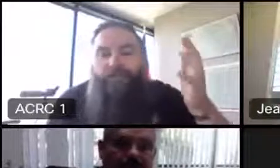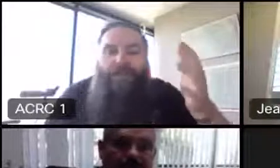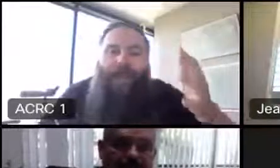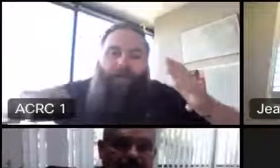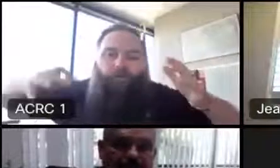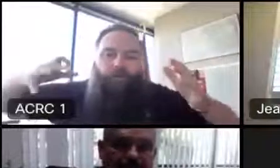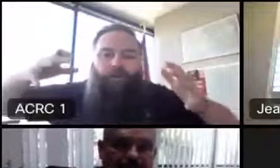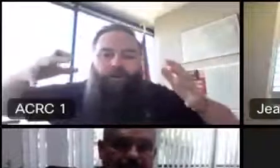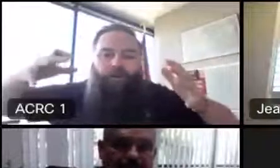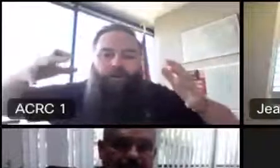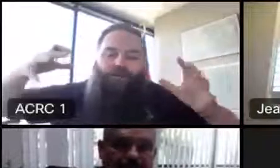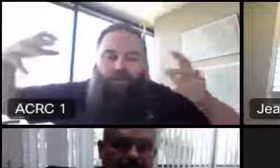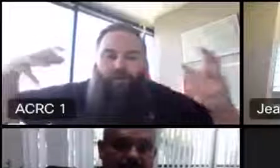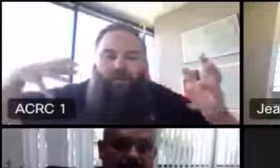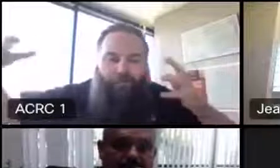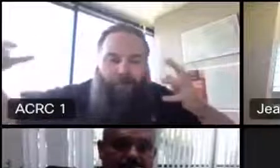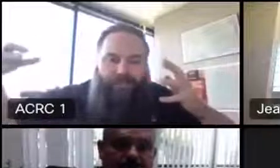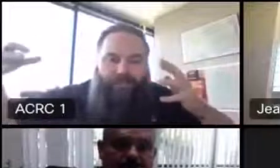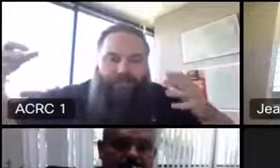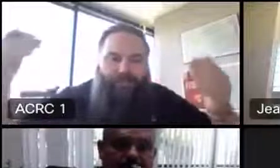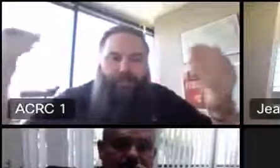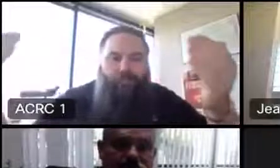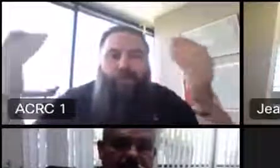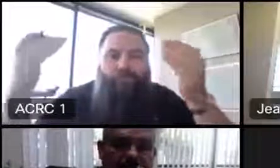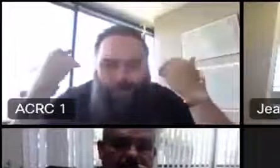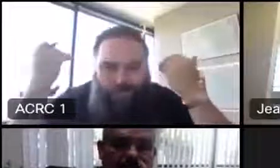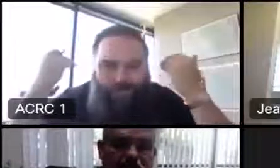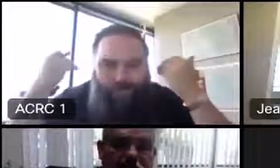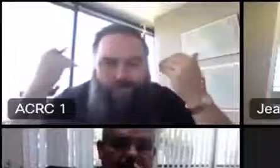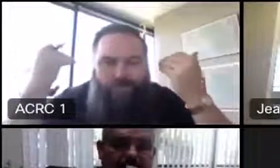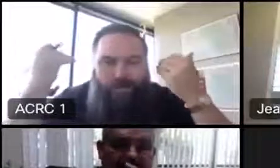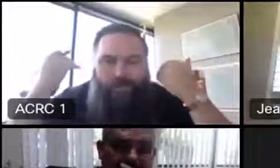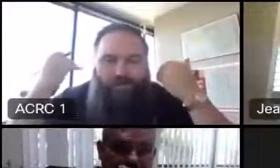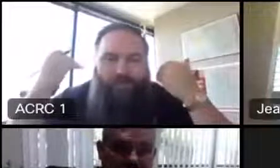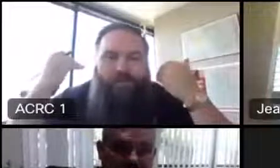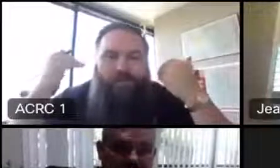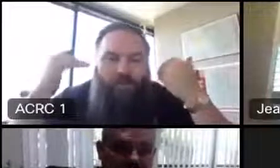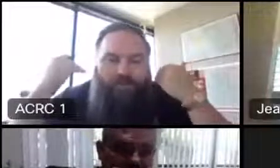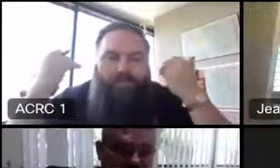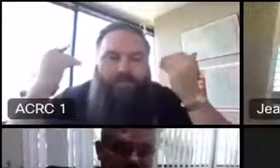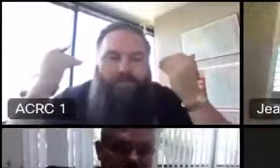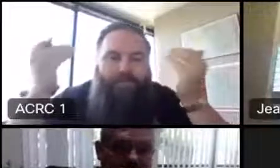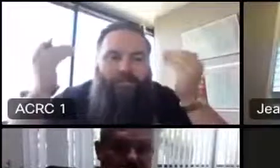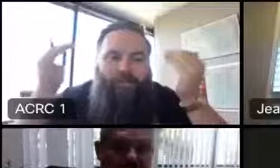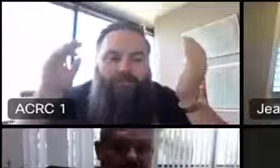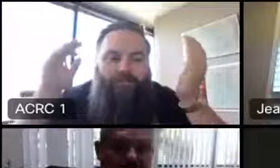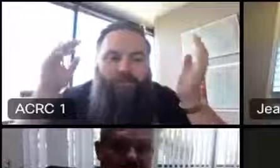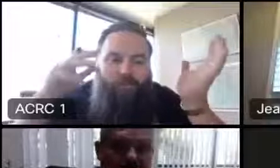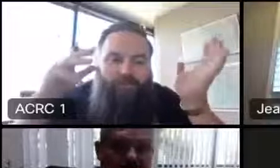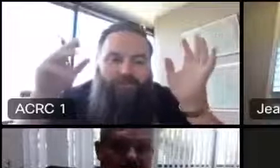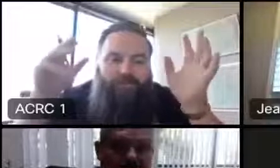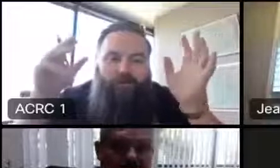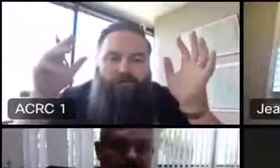vendors, how are we going to look at streamlining the process so that we can process the information at Alta, but also so that it does not become